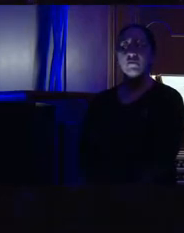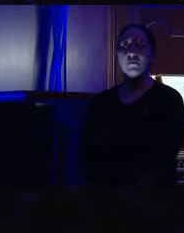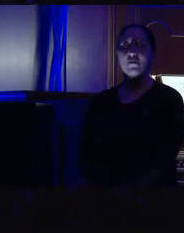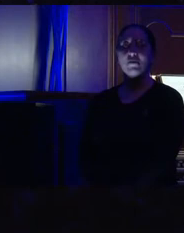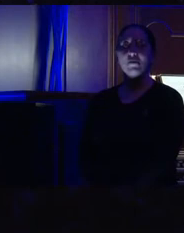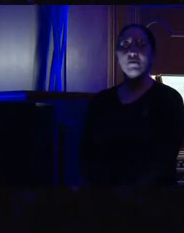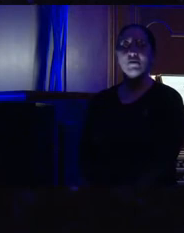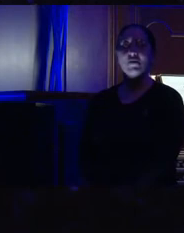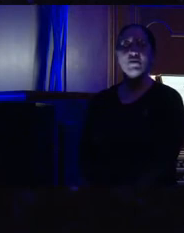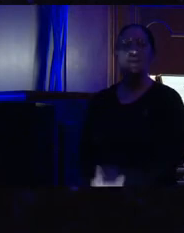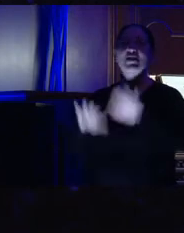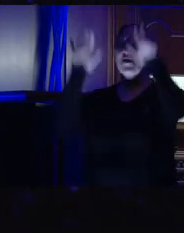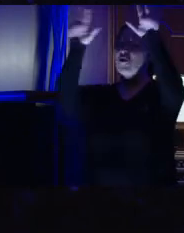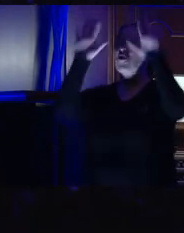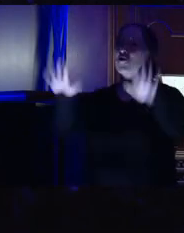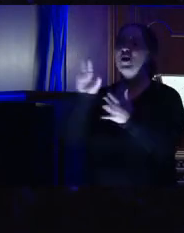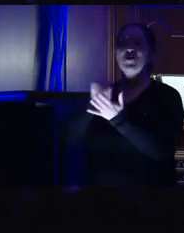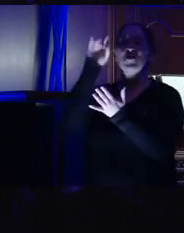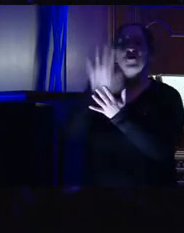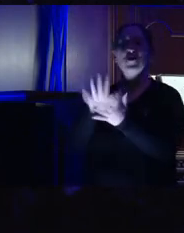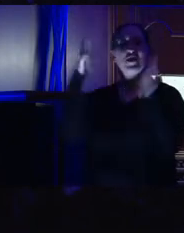Let's hear it for our great students.